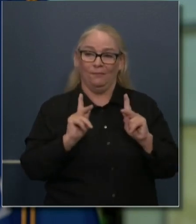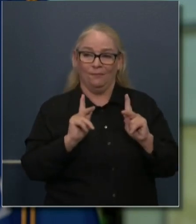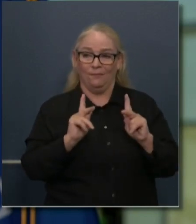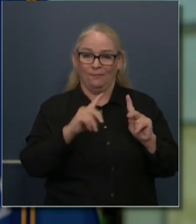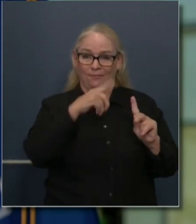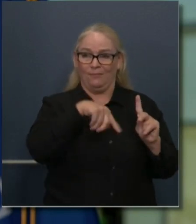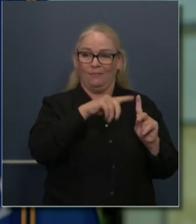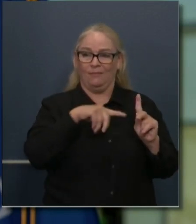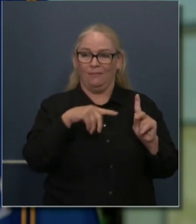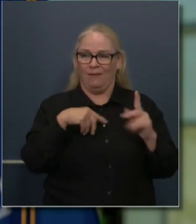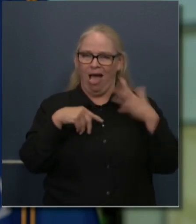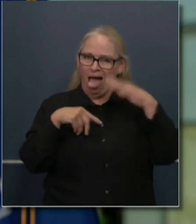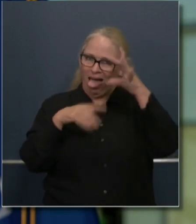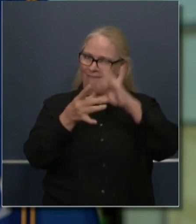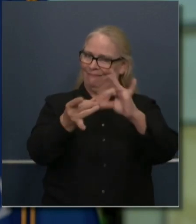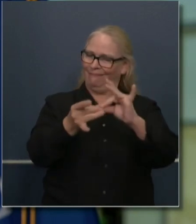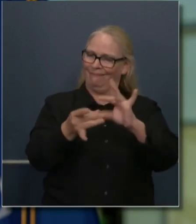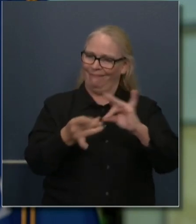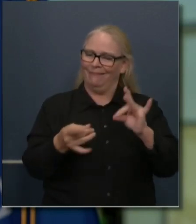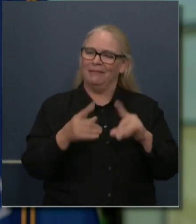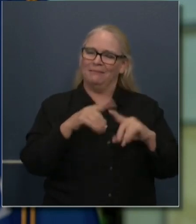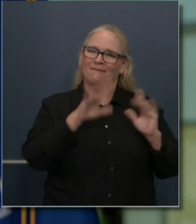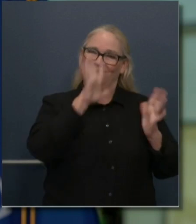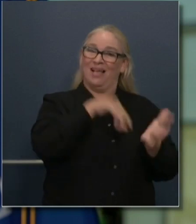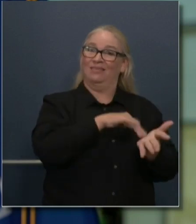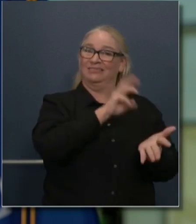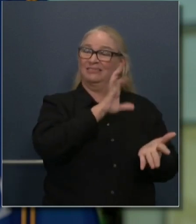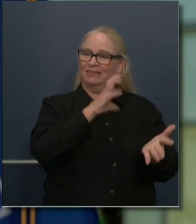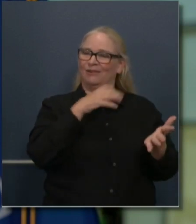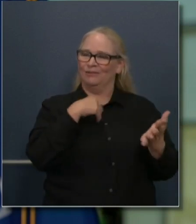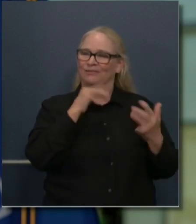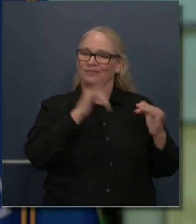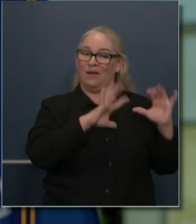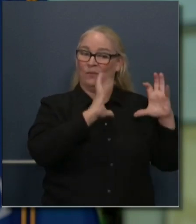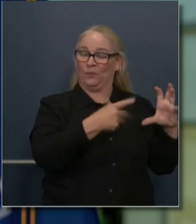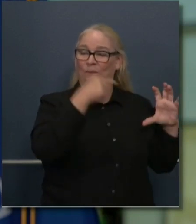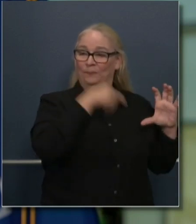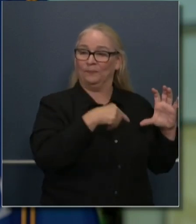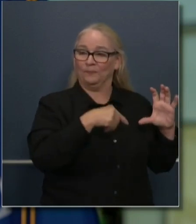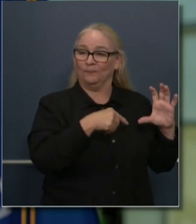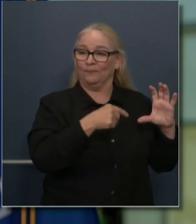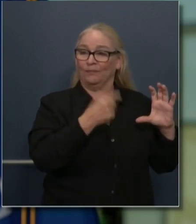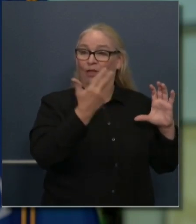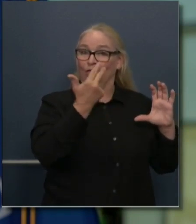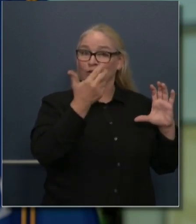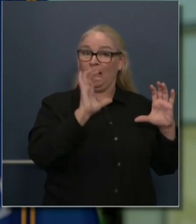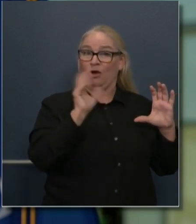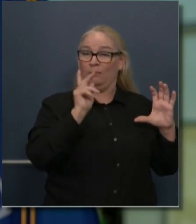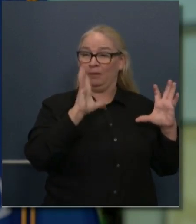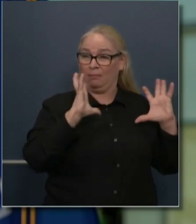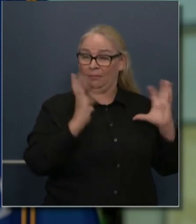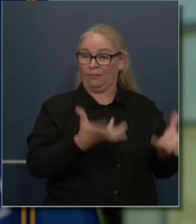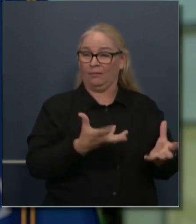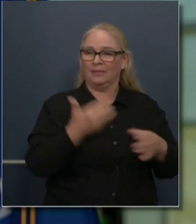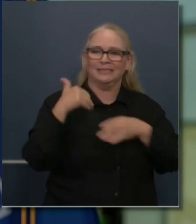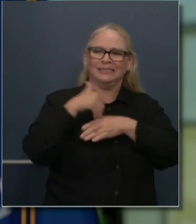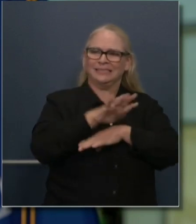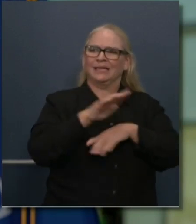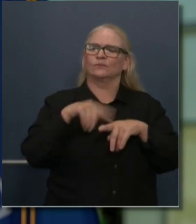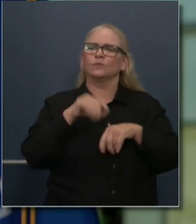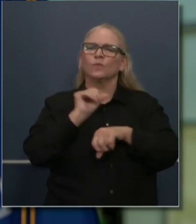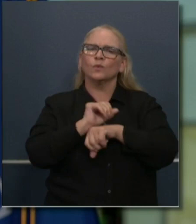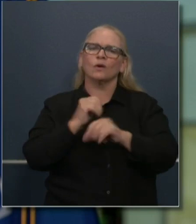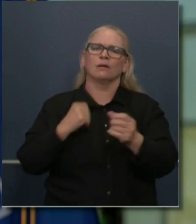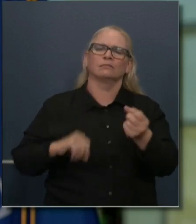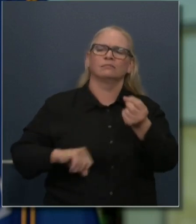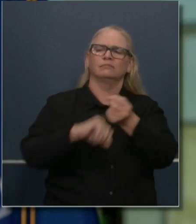you in the last few weeks. We talked about that first cohort of 1,300 people that we put to help with our